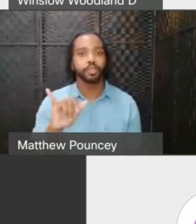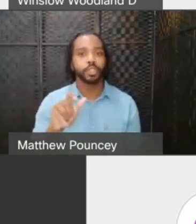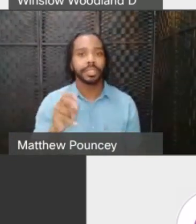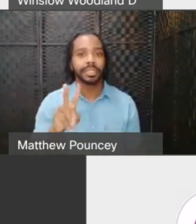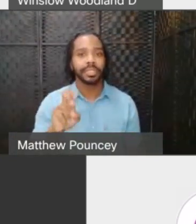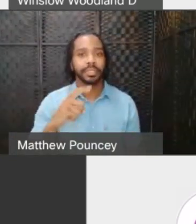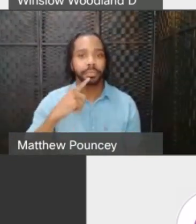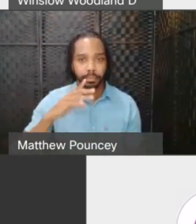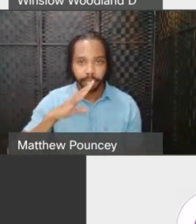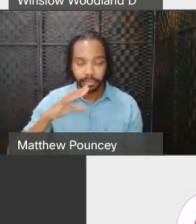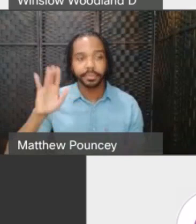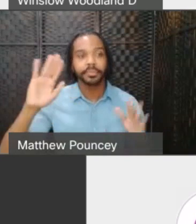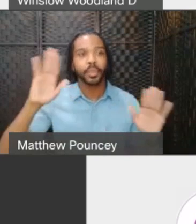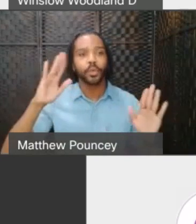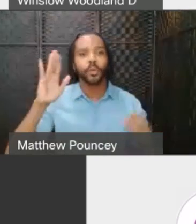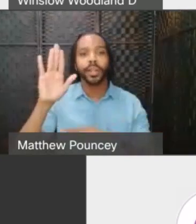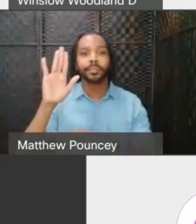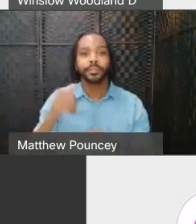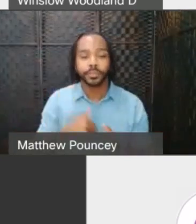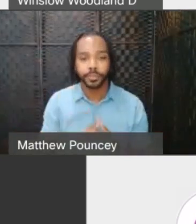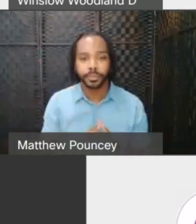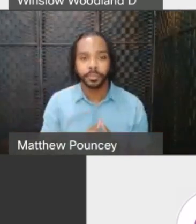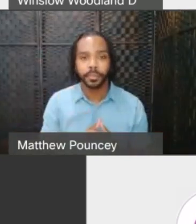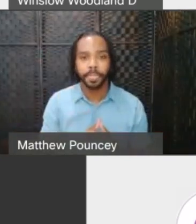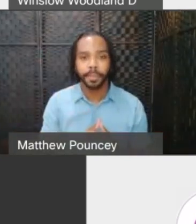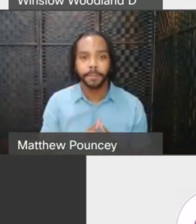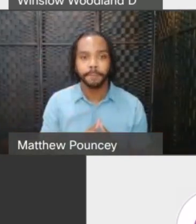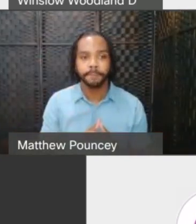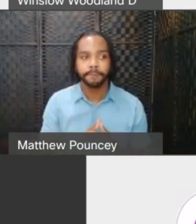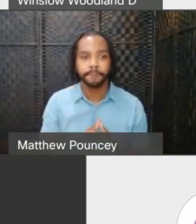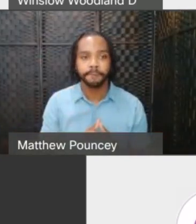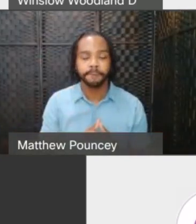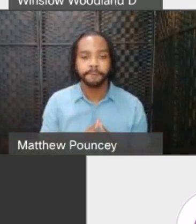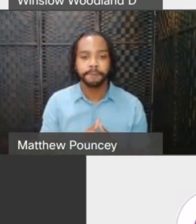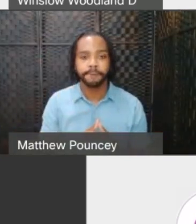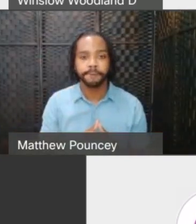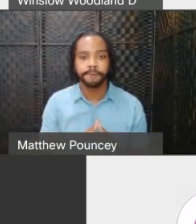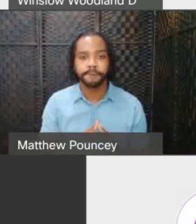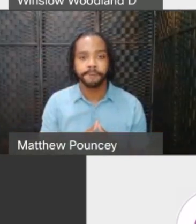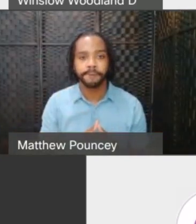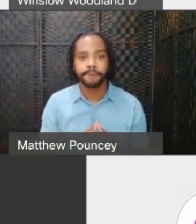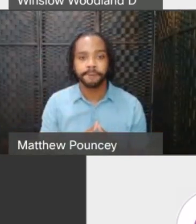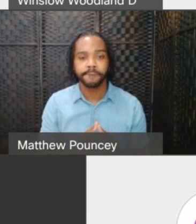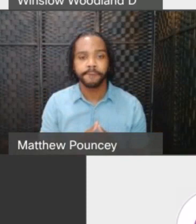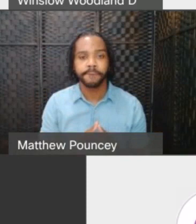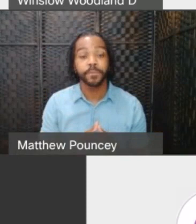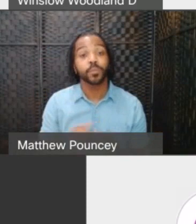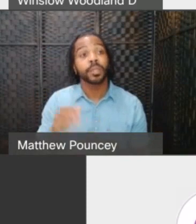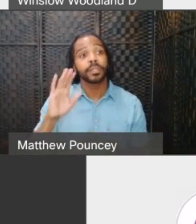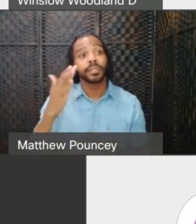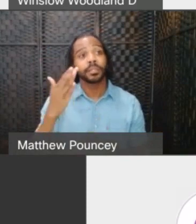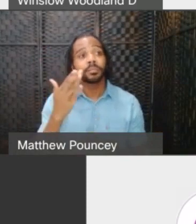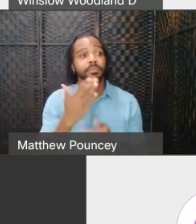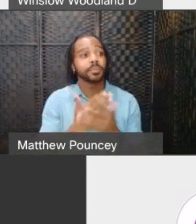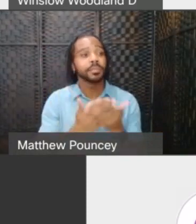afternoon. It seems that maybe some applications, some paper applications that were submitted